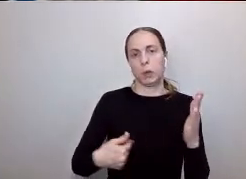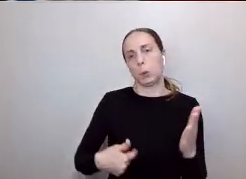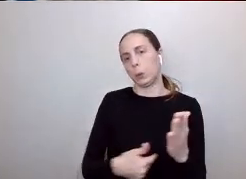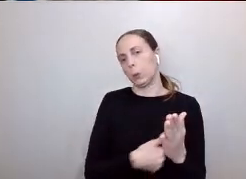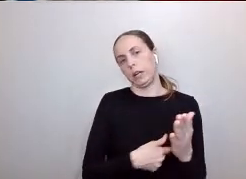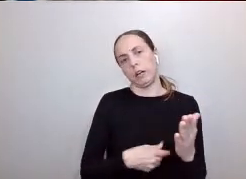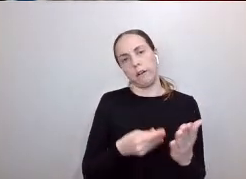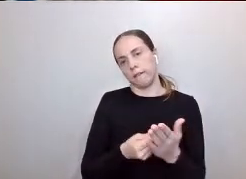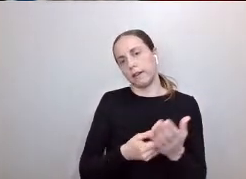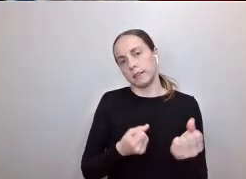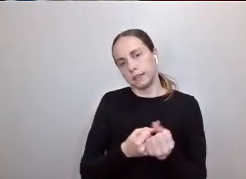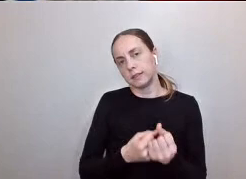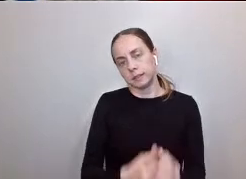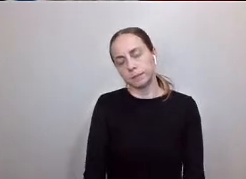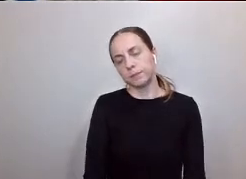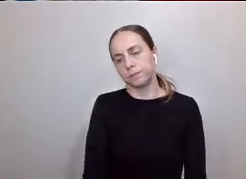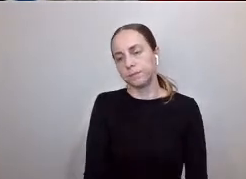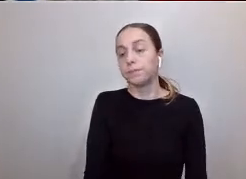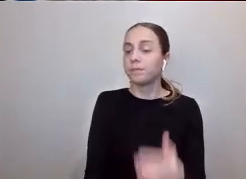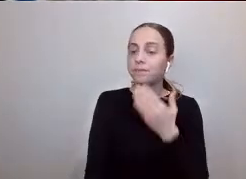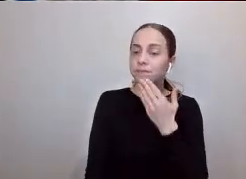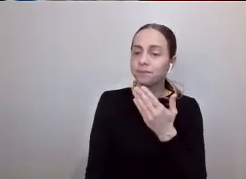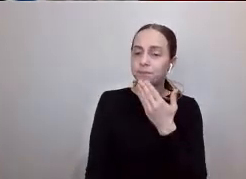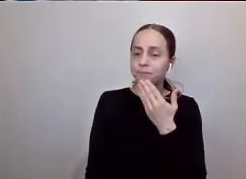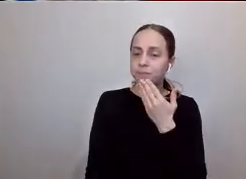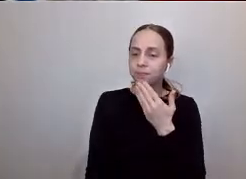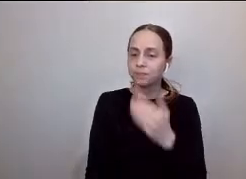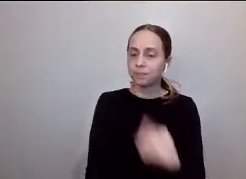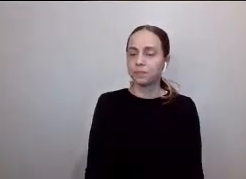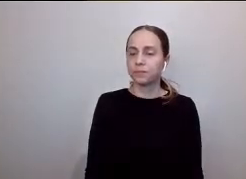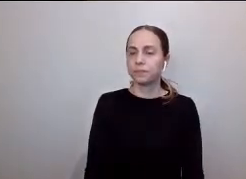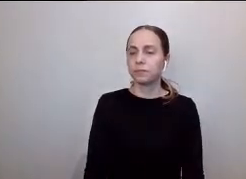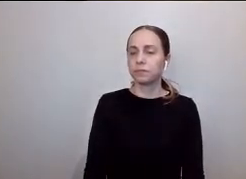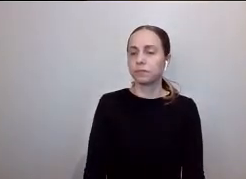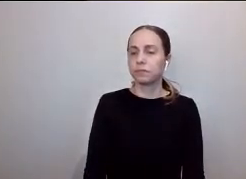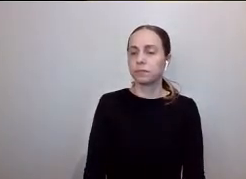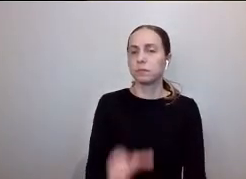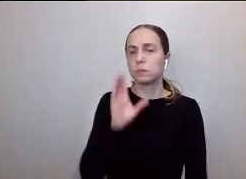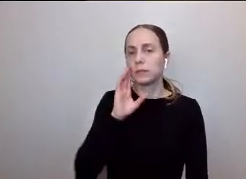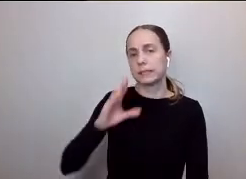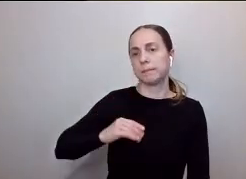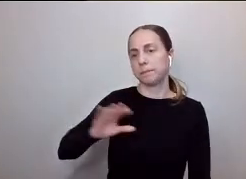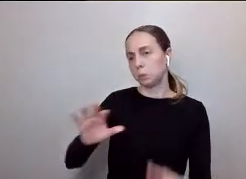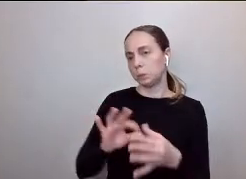Thank you, Councilmember. We'll just take that as a comment. Councilmember Fletcher.